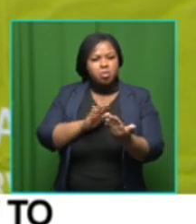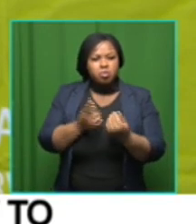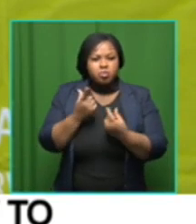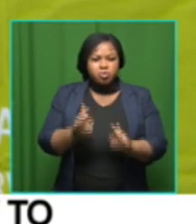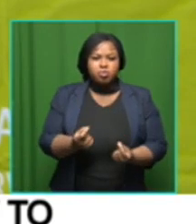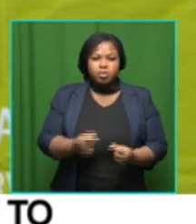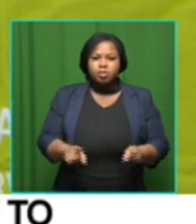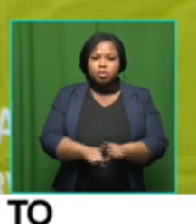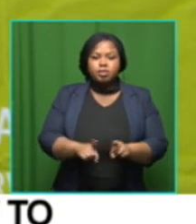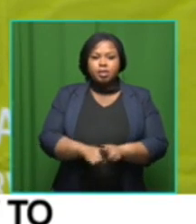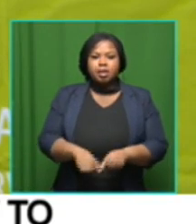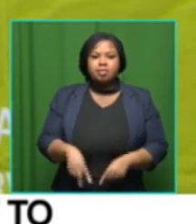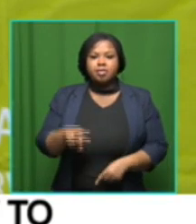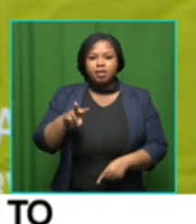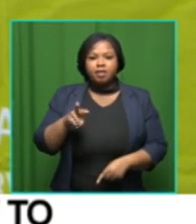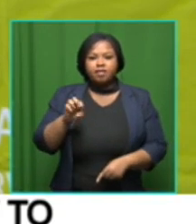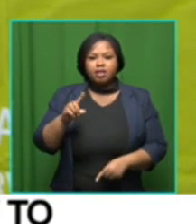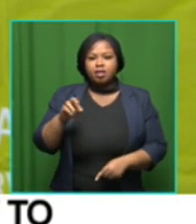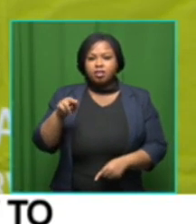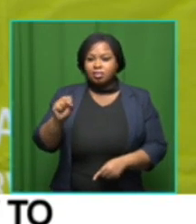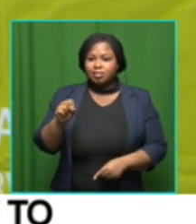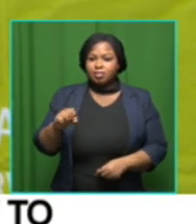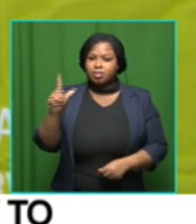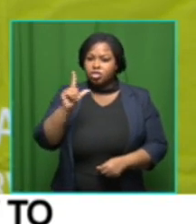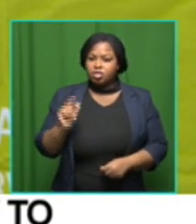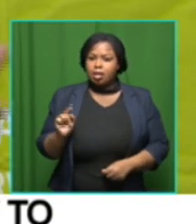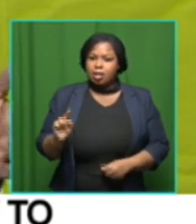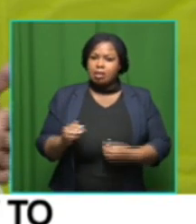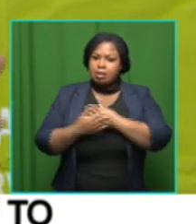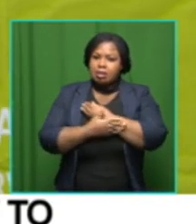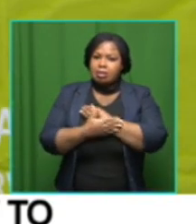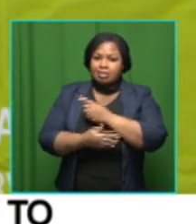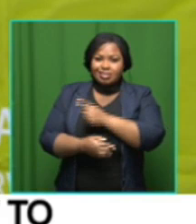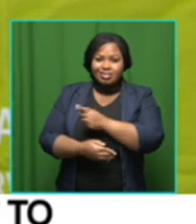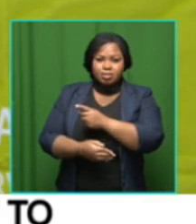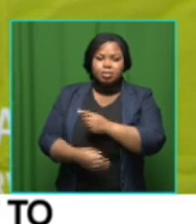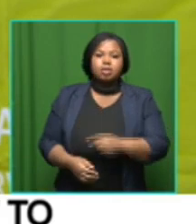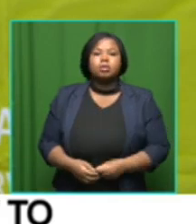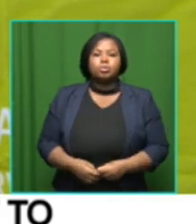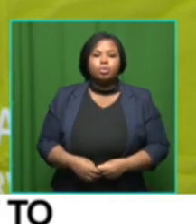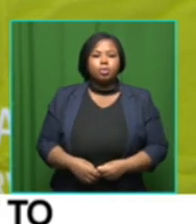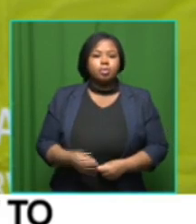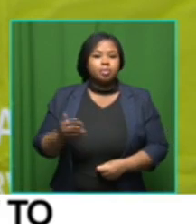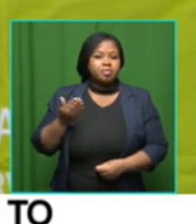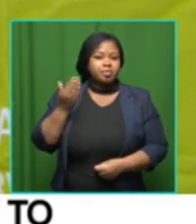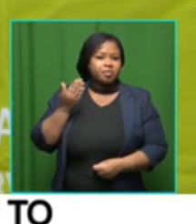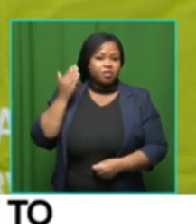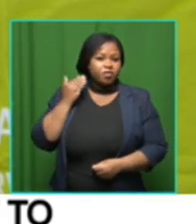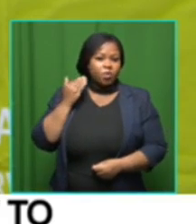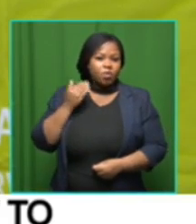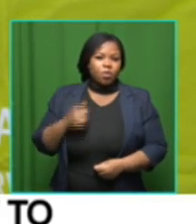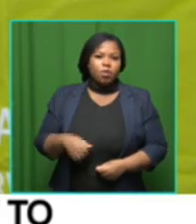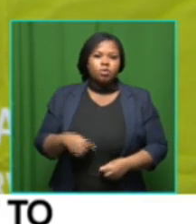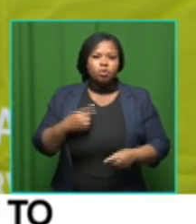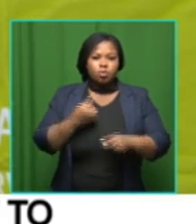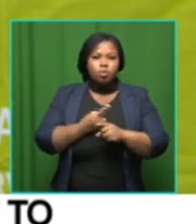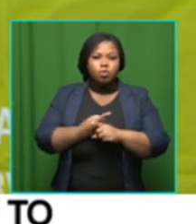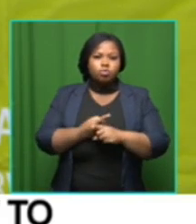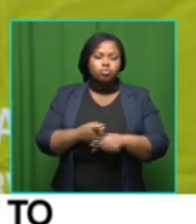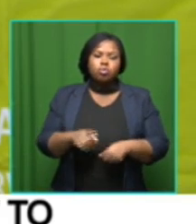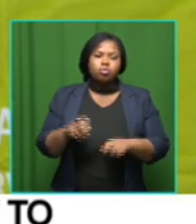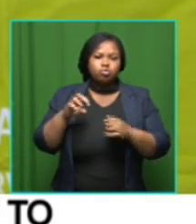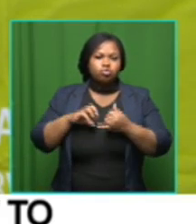of Venice in Italy, where they actually they moved from wall to wall to deal with the